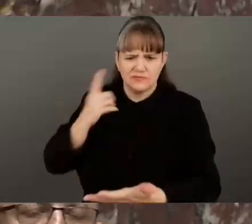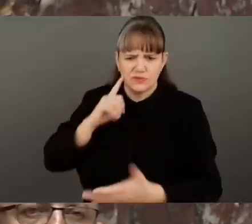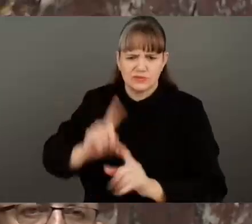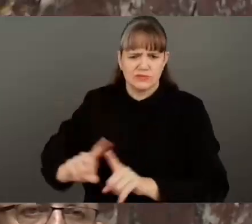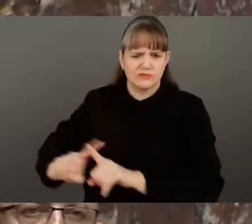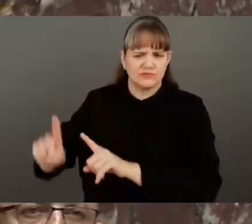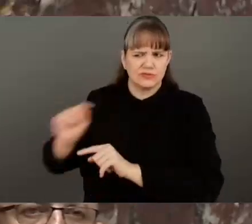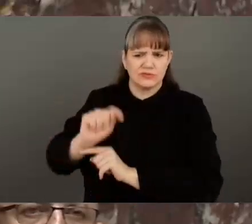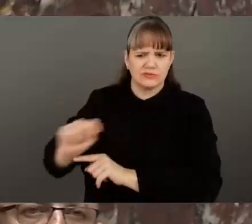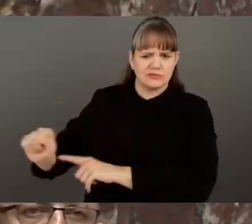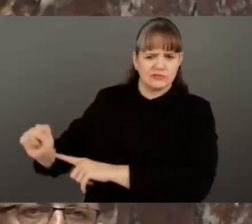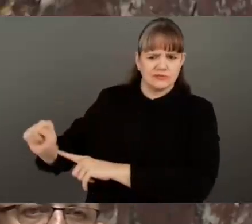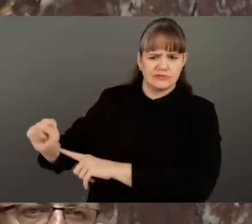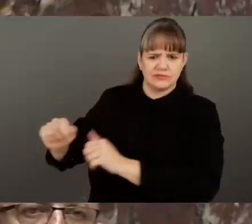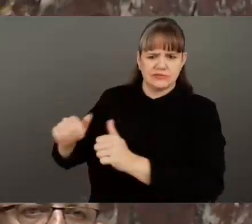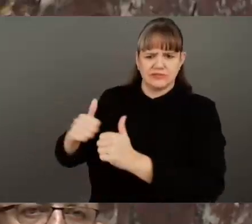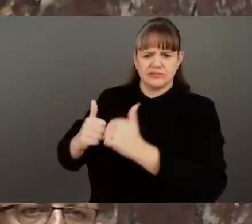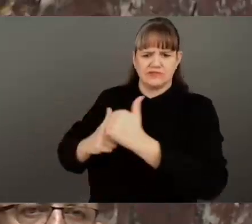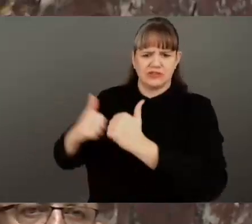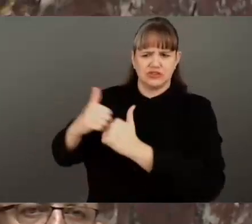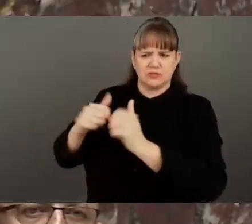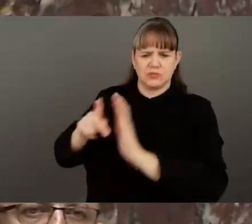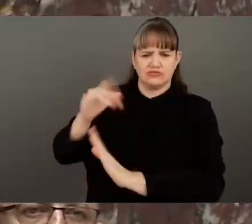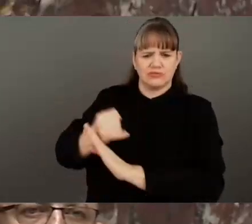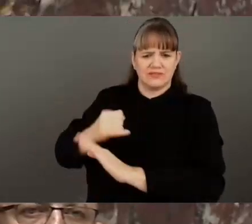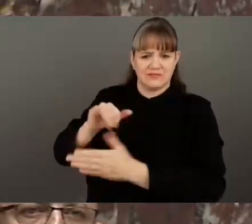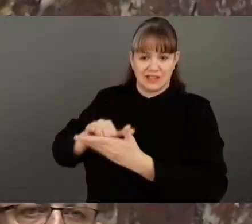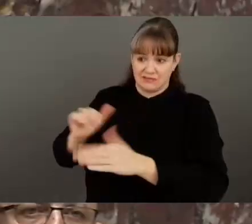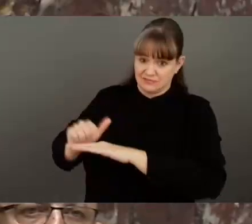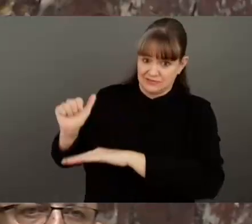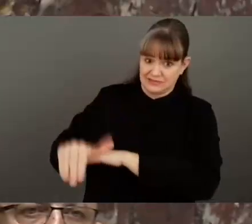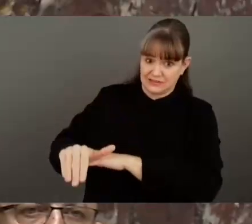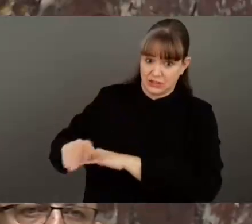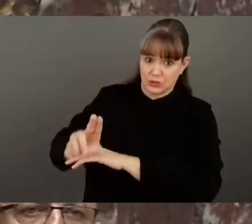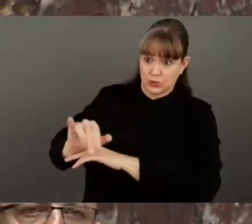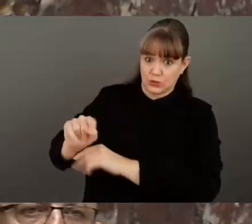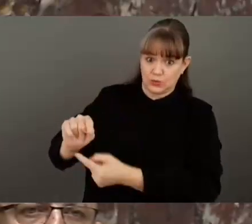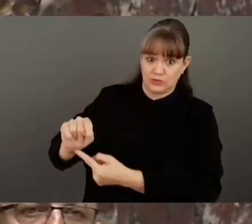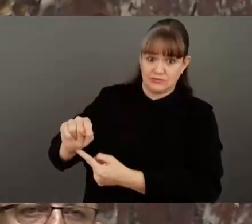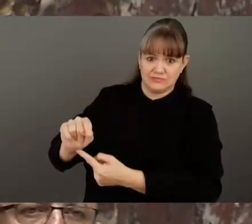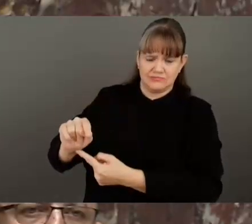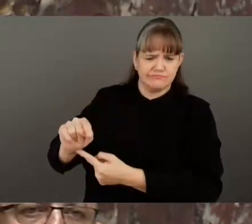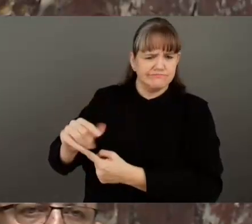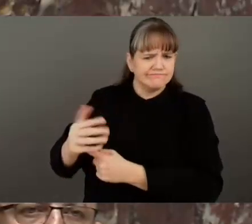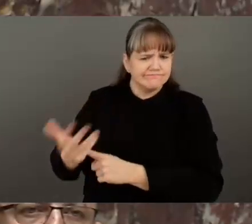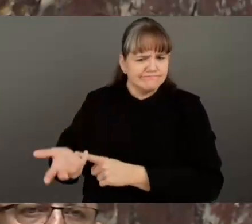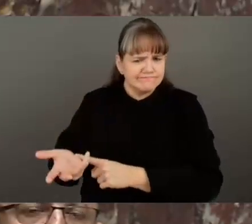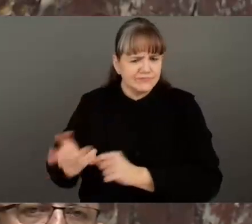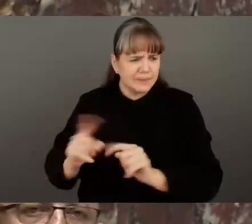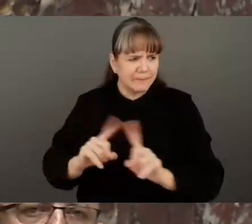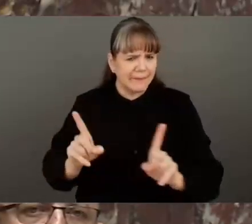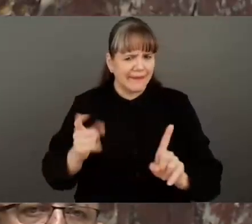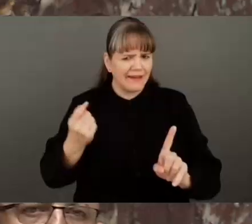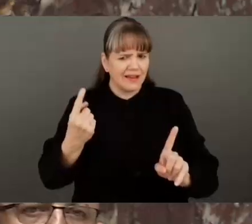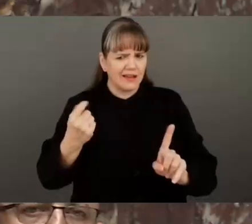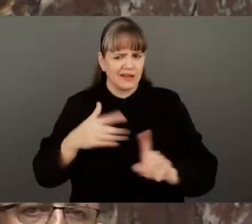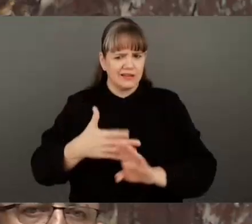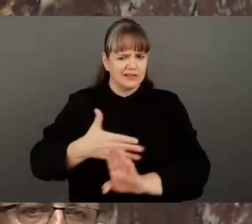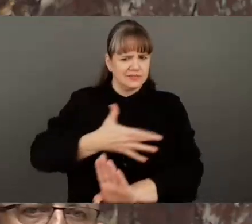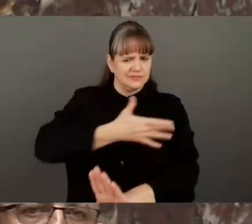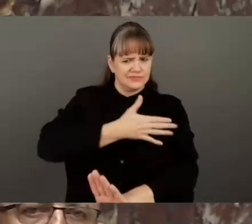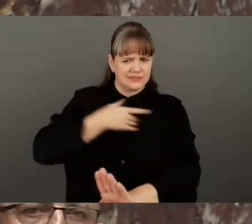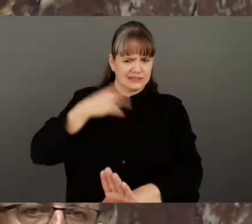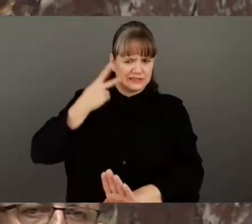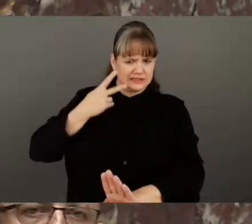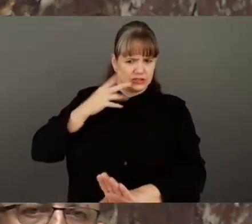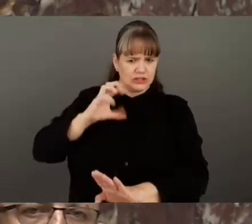deployed despite the RCMP's own investigation into its abuse of force and authority, both in Fairy Creek and